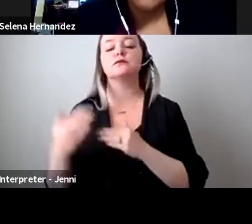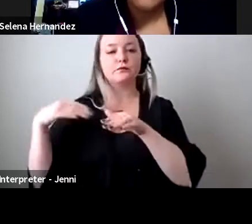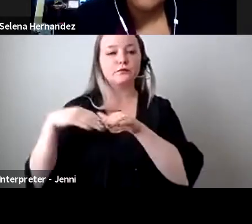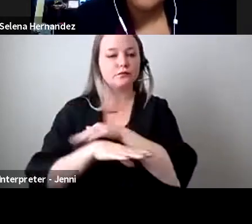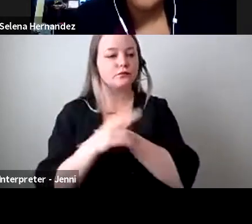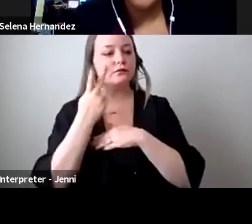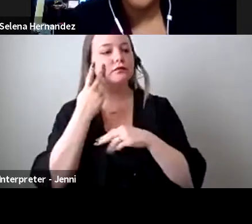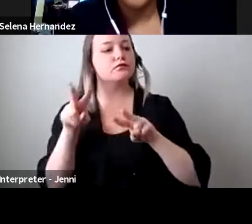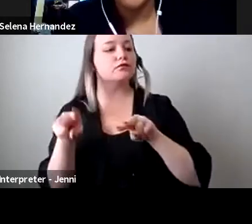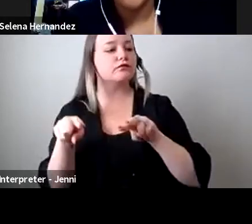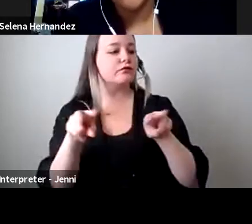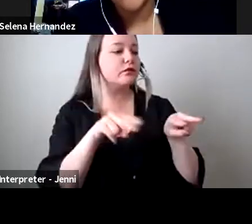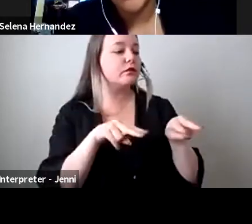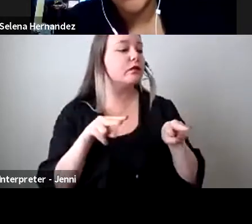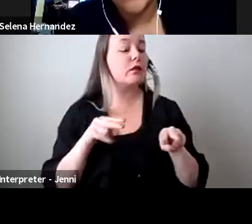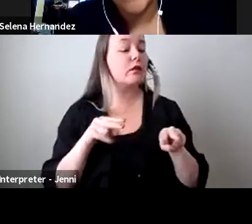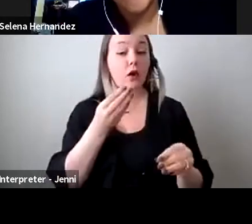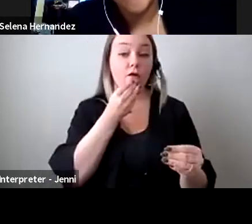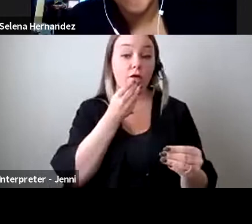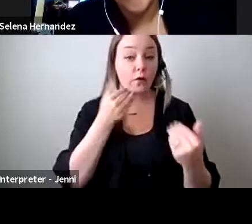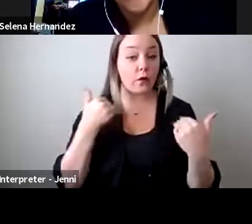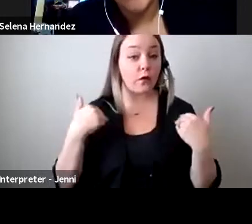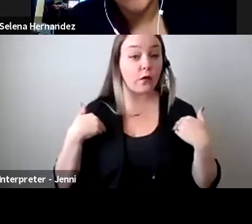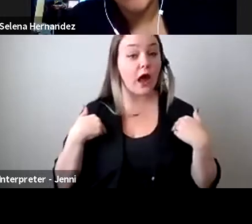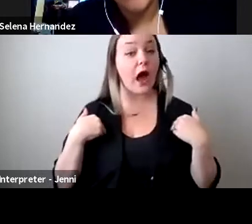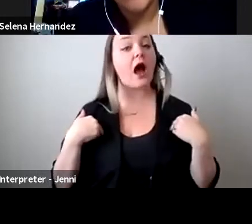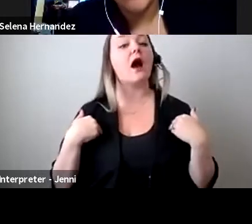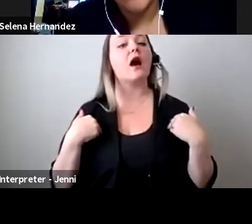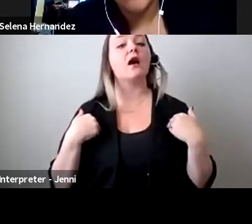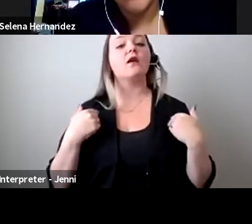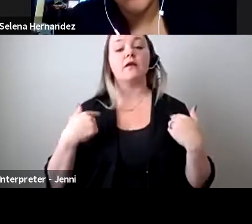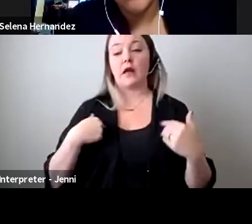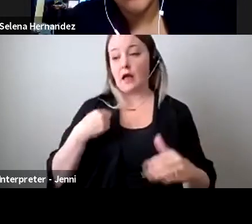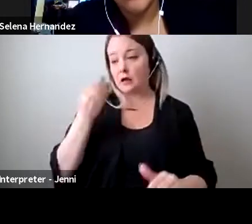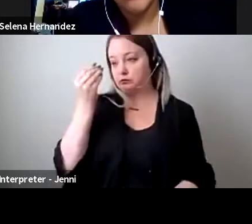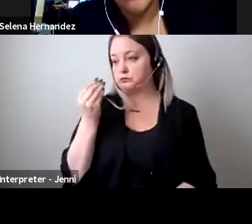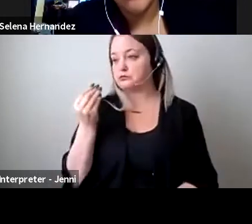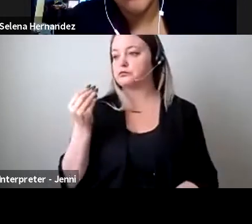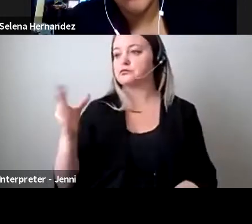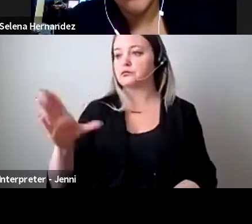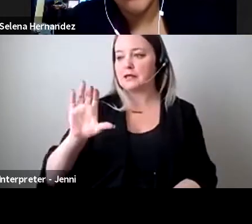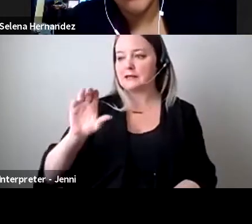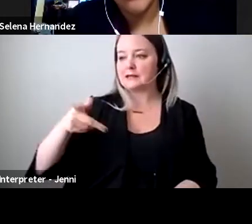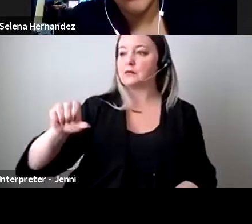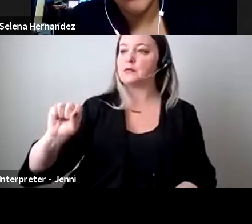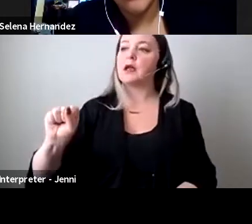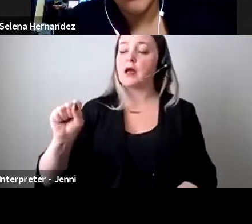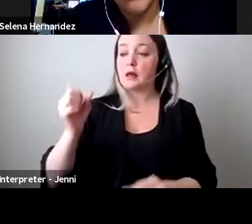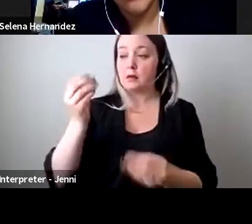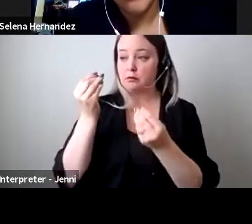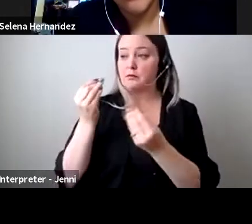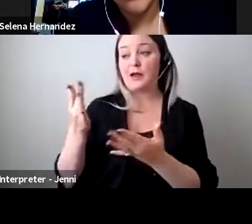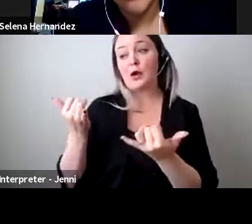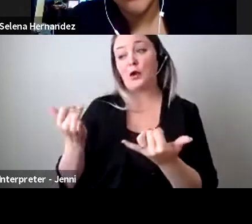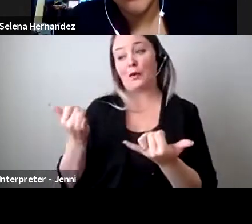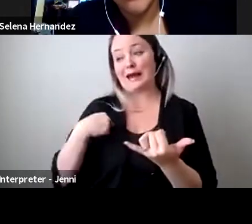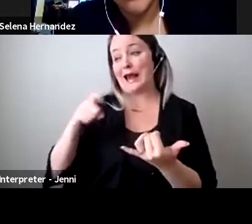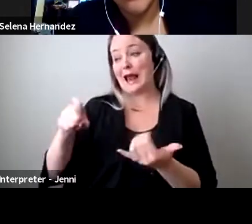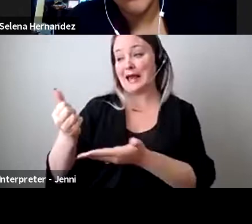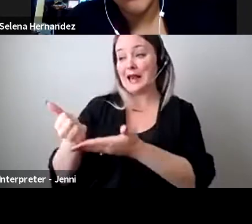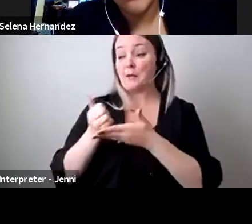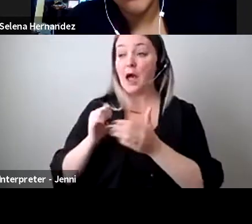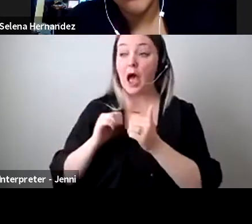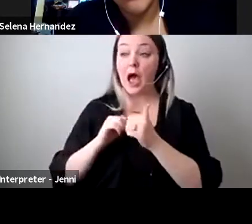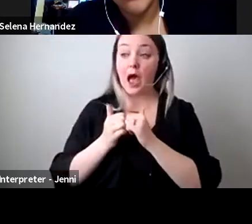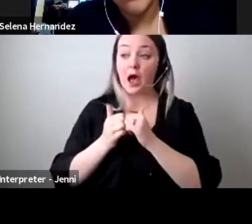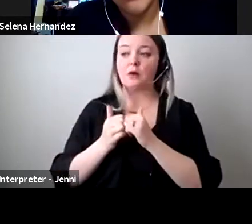right with the house and the food was in the house, and all I let the lady know is that at this present moment, the only thing I would need help with is